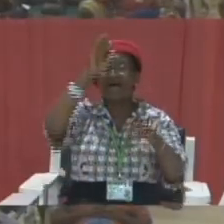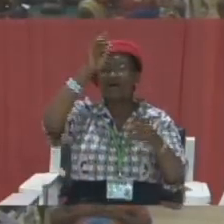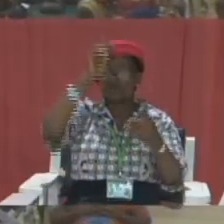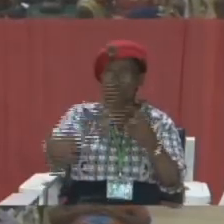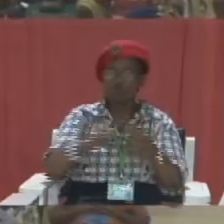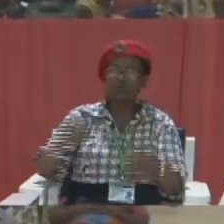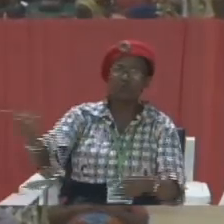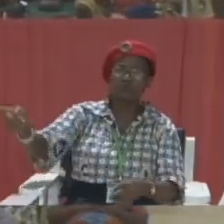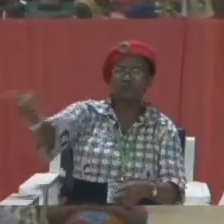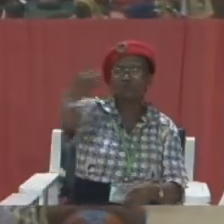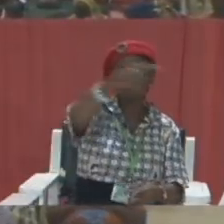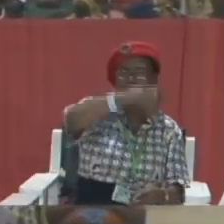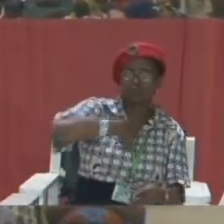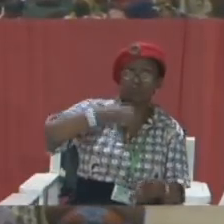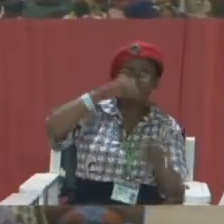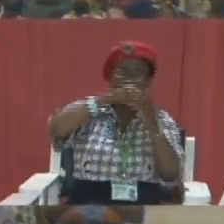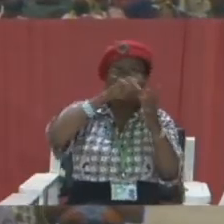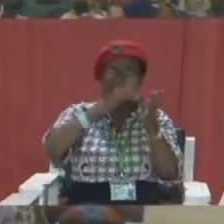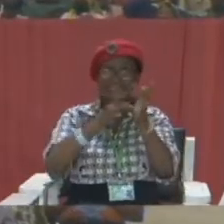When